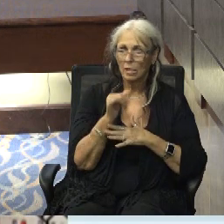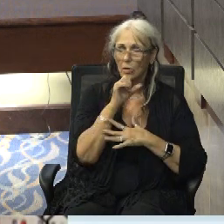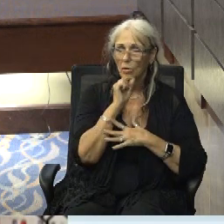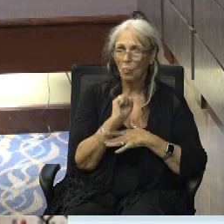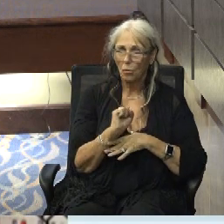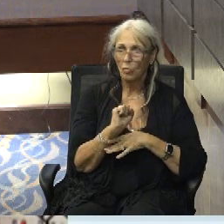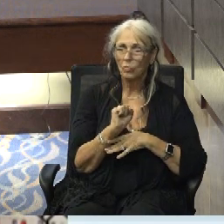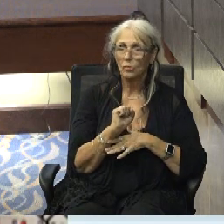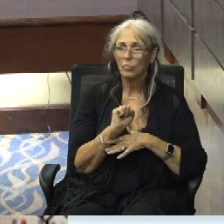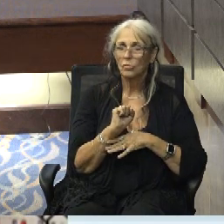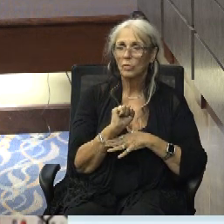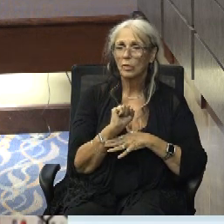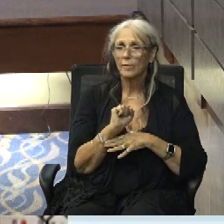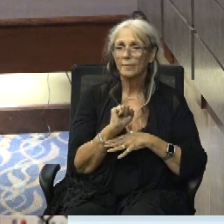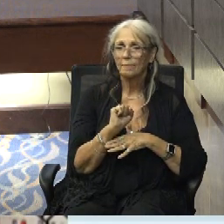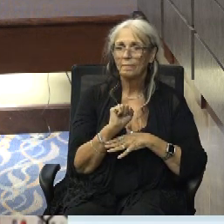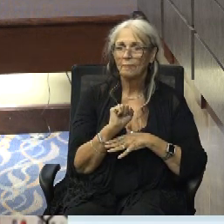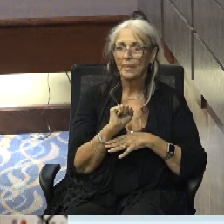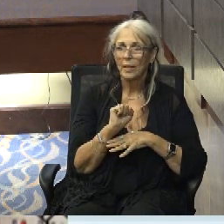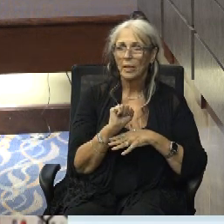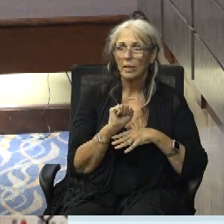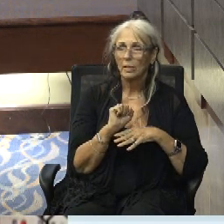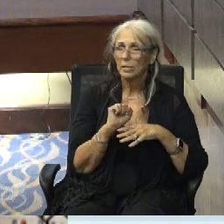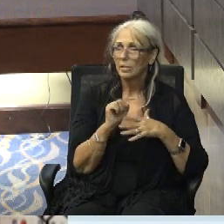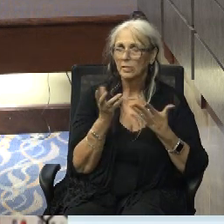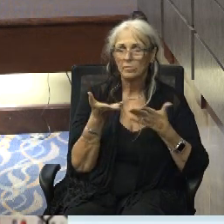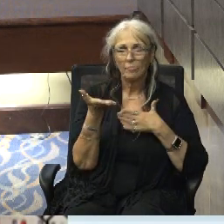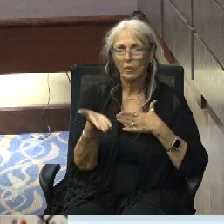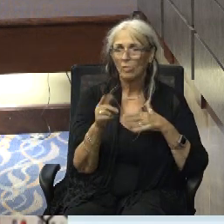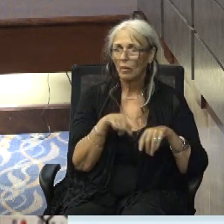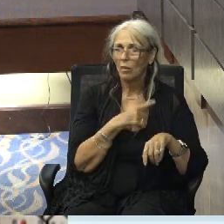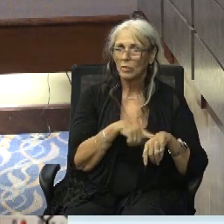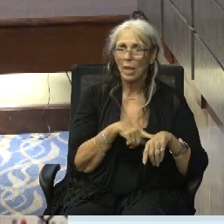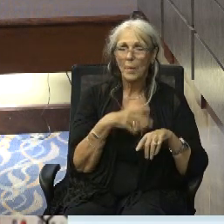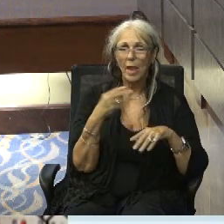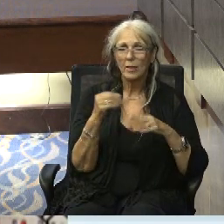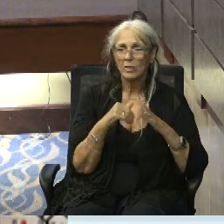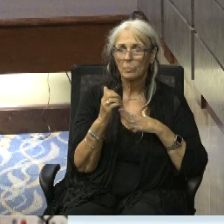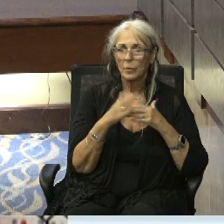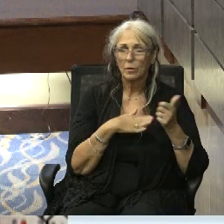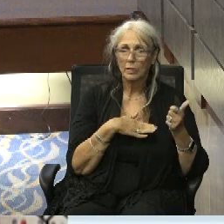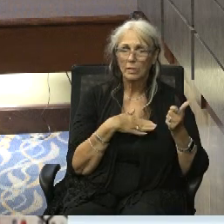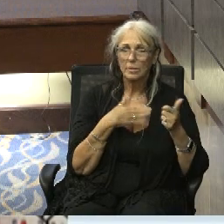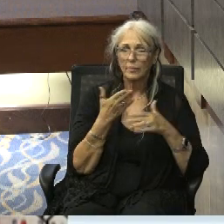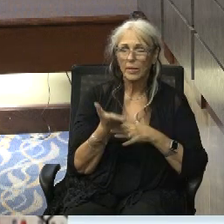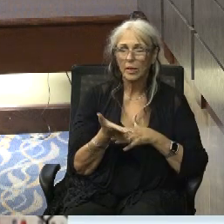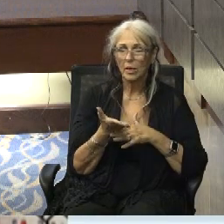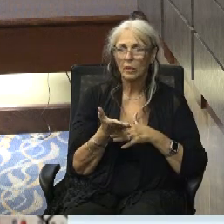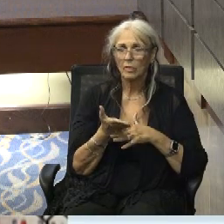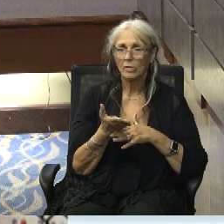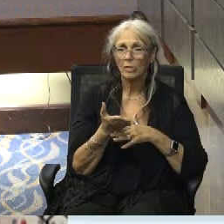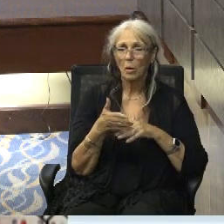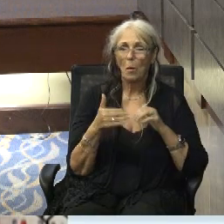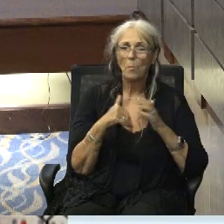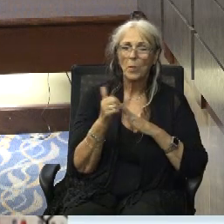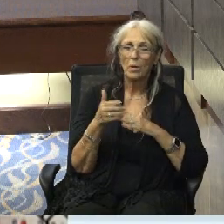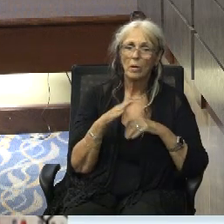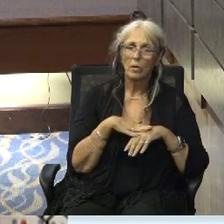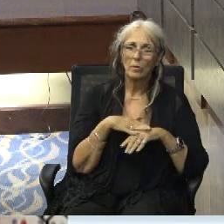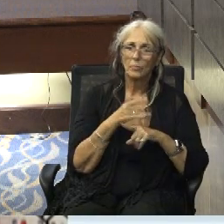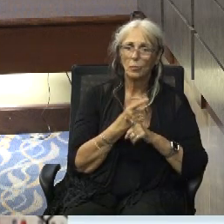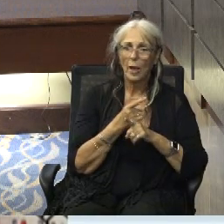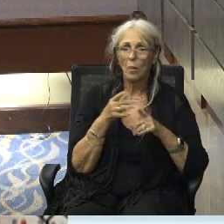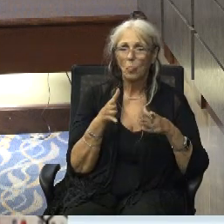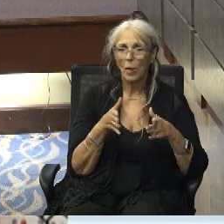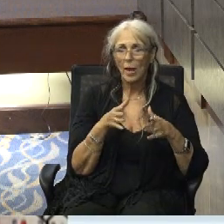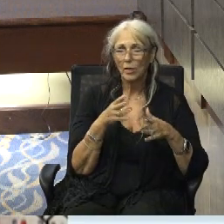right-of-ways. Tejas Logistics been there a long time, and actually the buildings are built over the right-of-ways, and so they're trying to clean all that